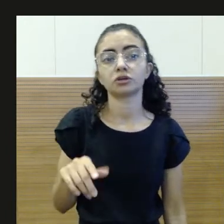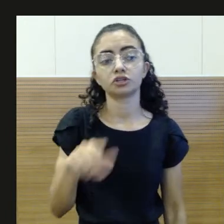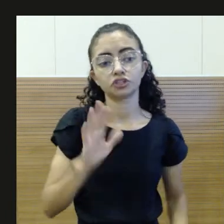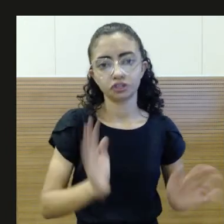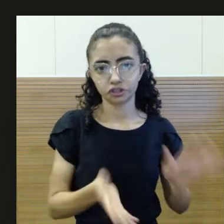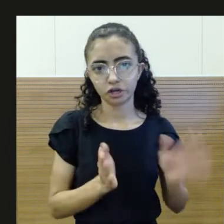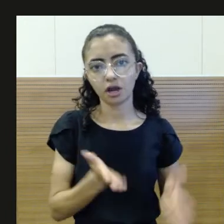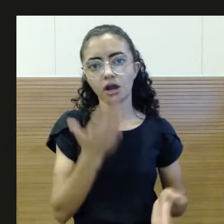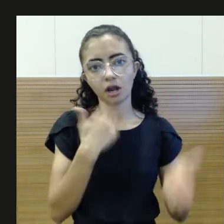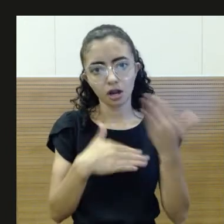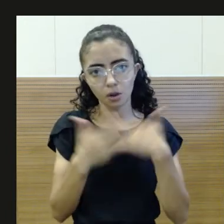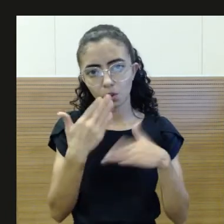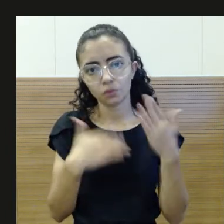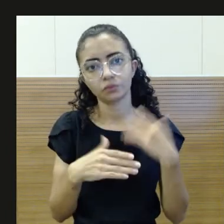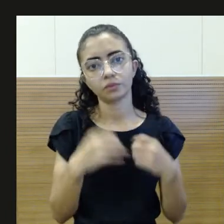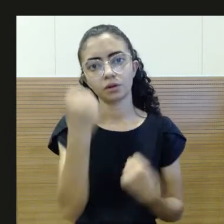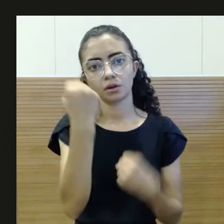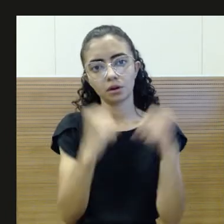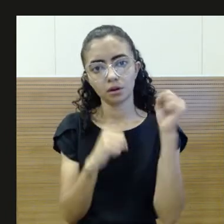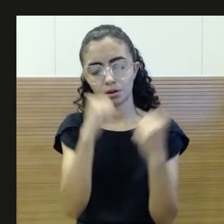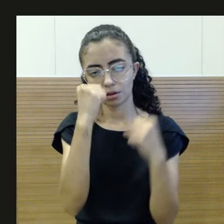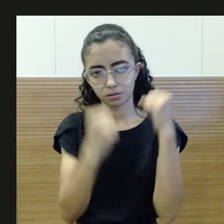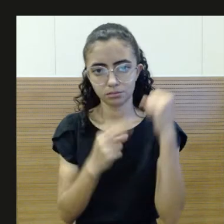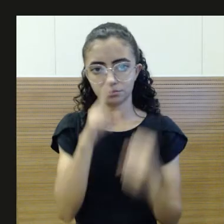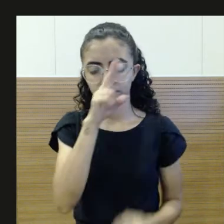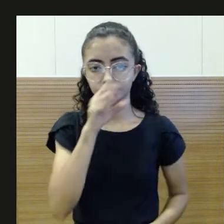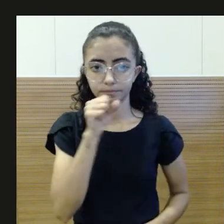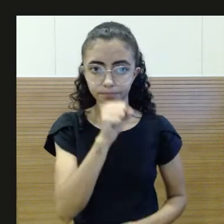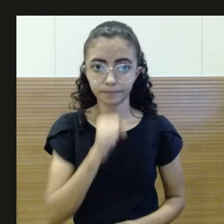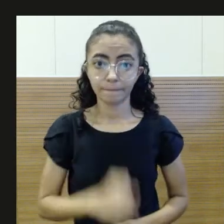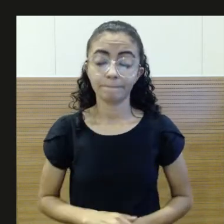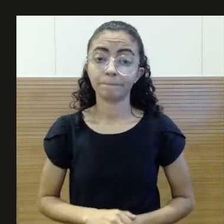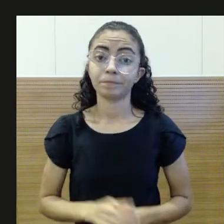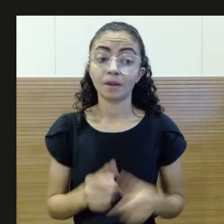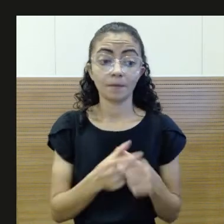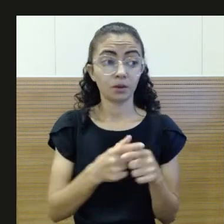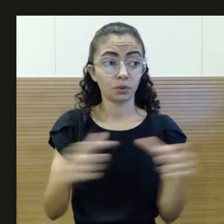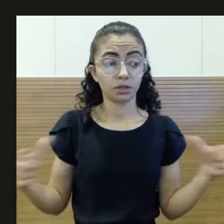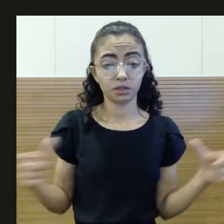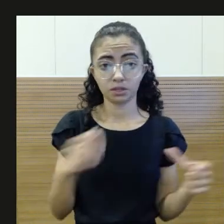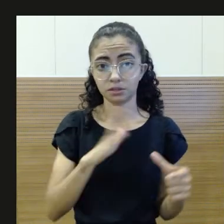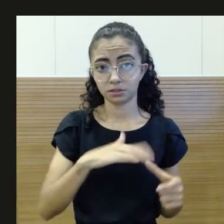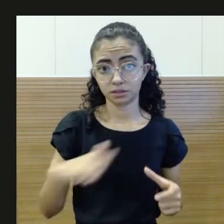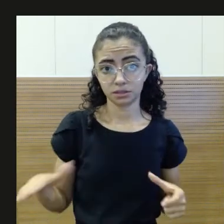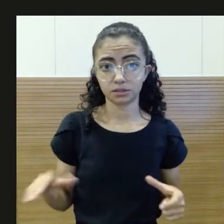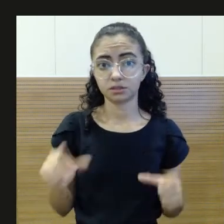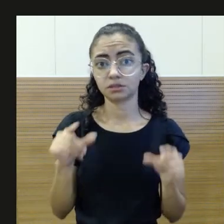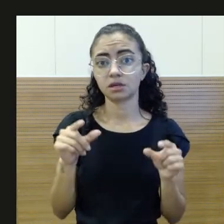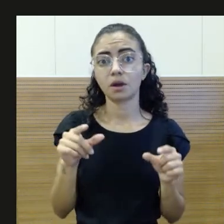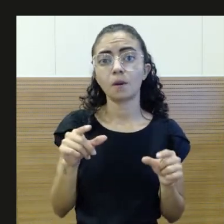below 2 years of age. They must not receive ultra processed foods.